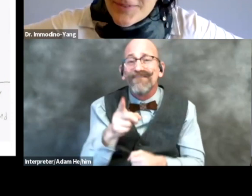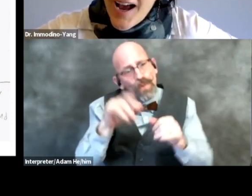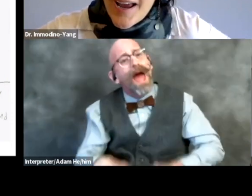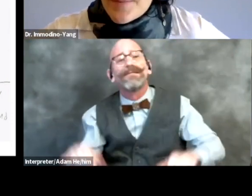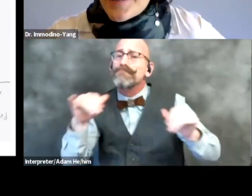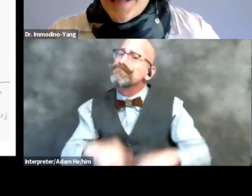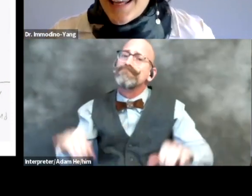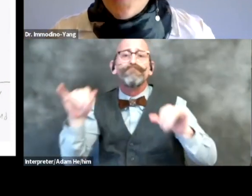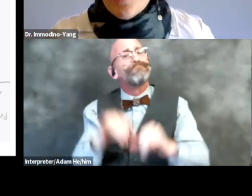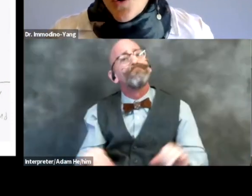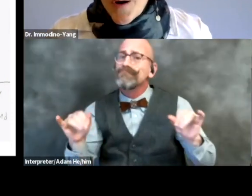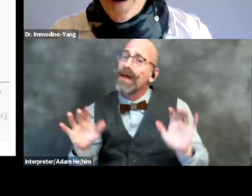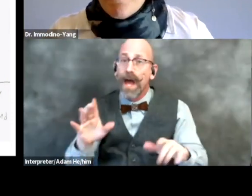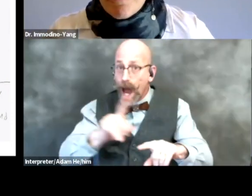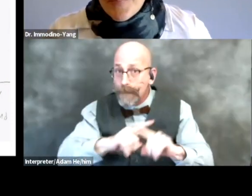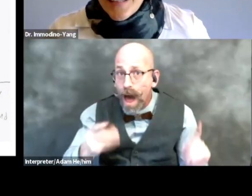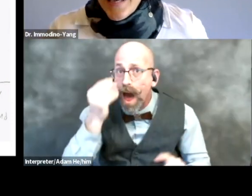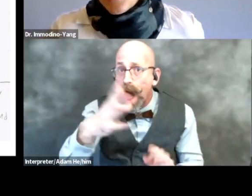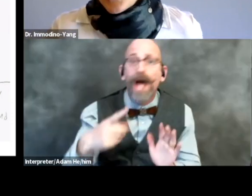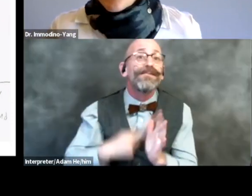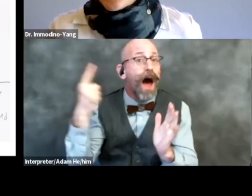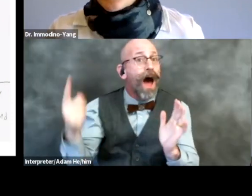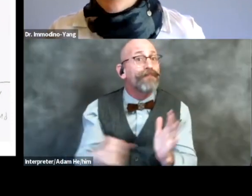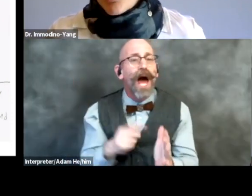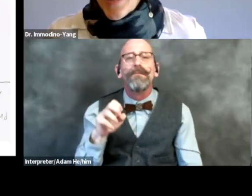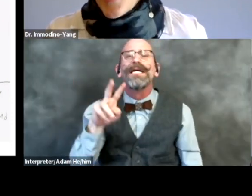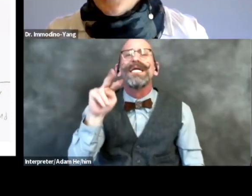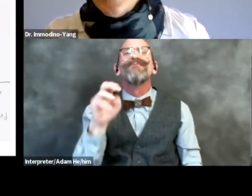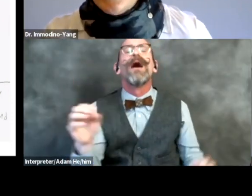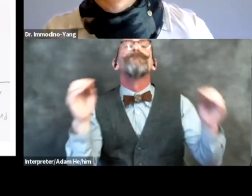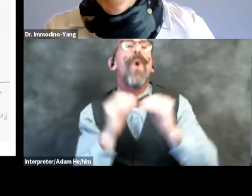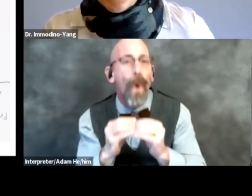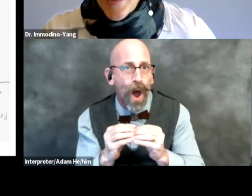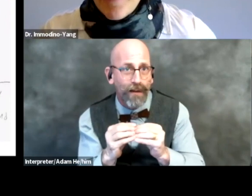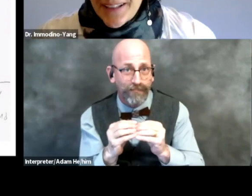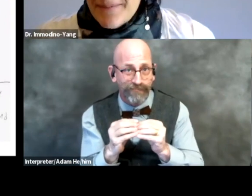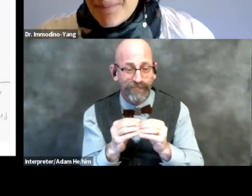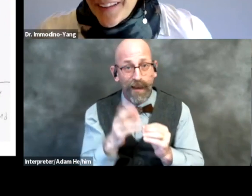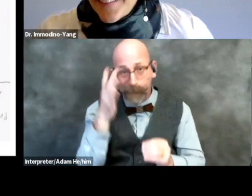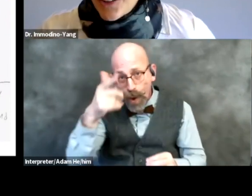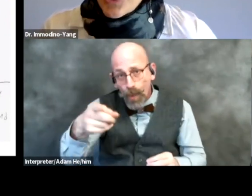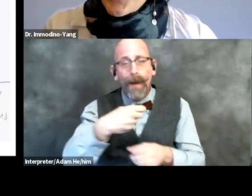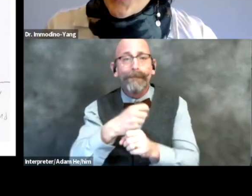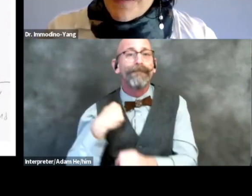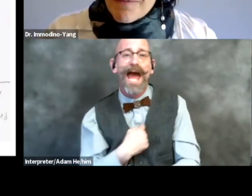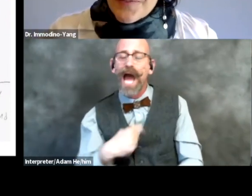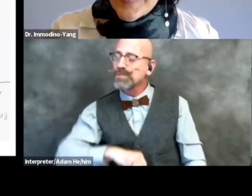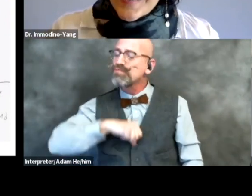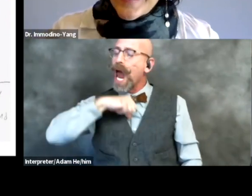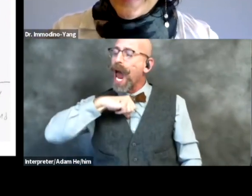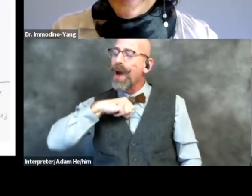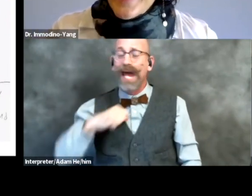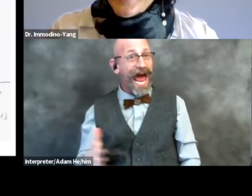But sometimes even more, as you make us proud and happy that you're you."